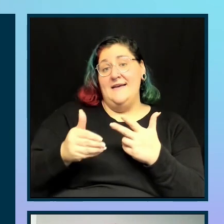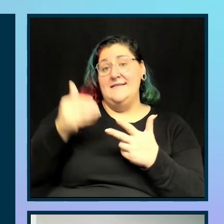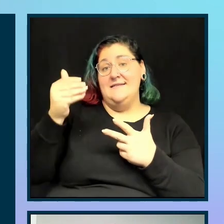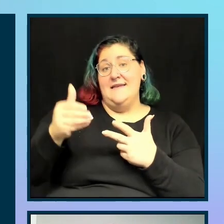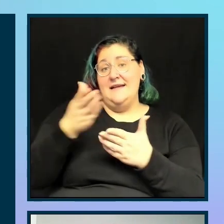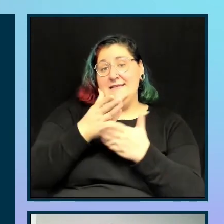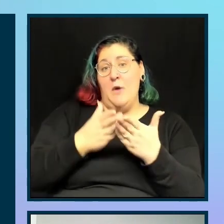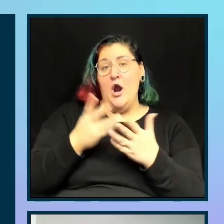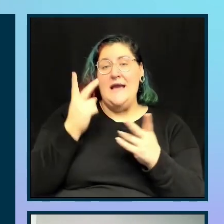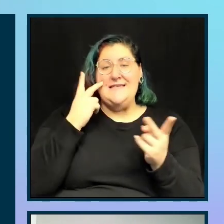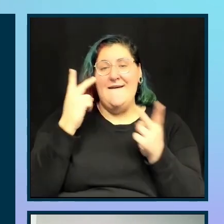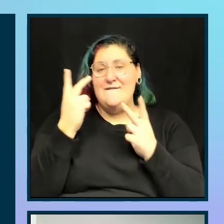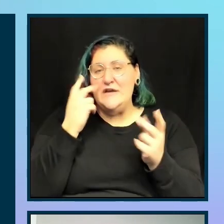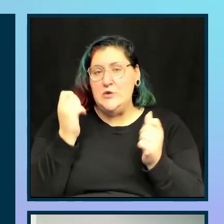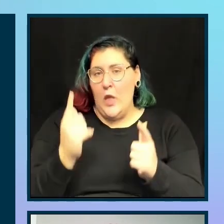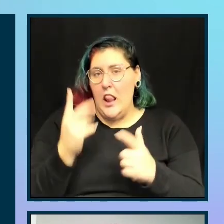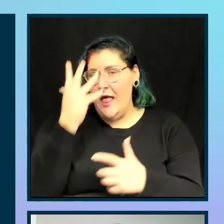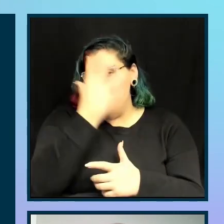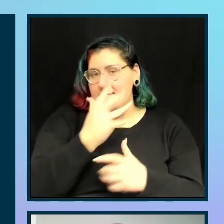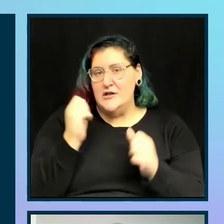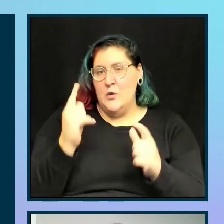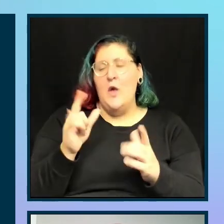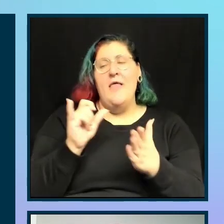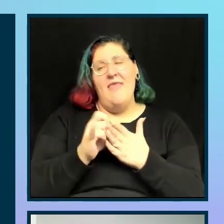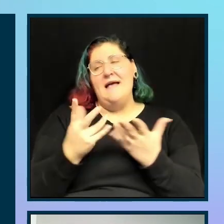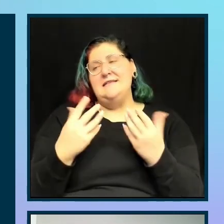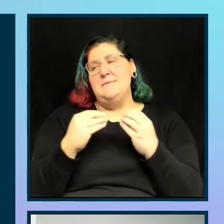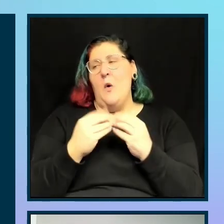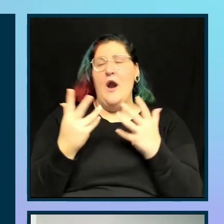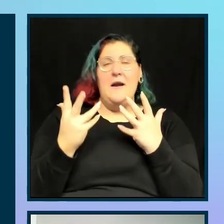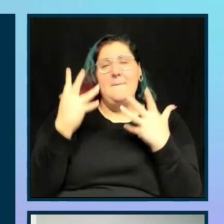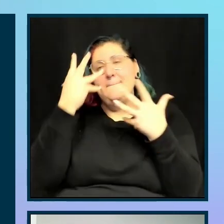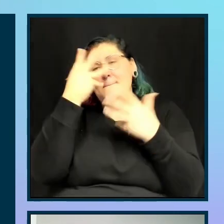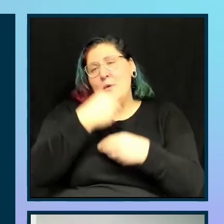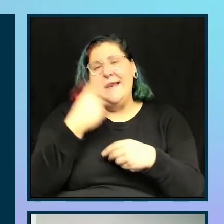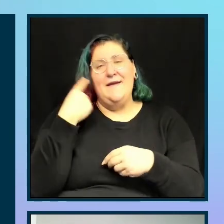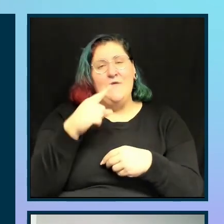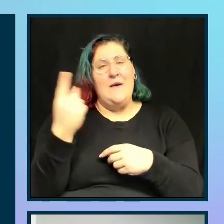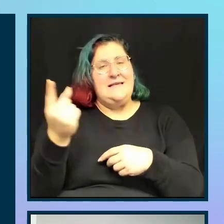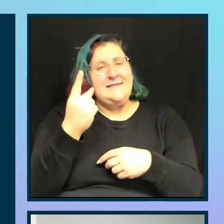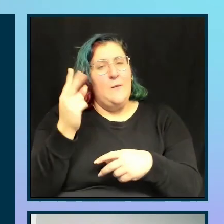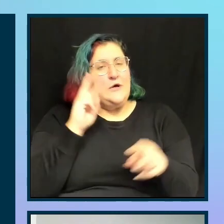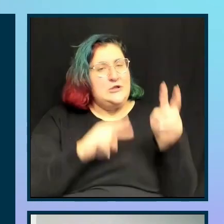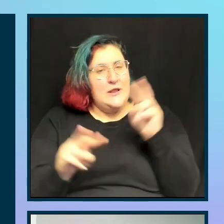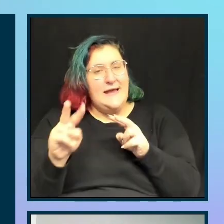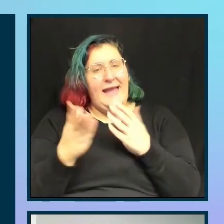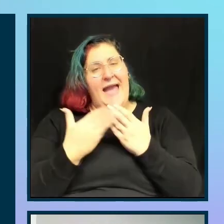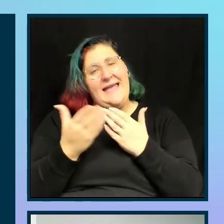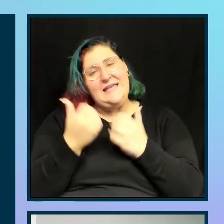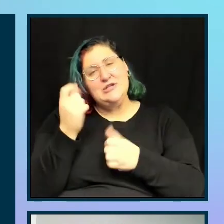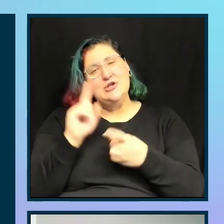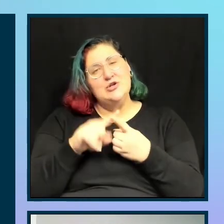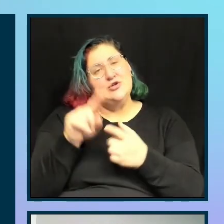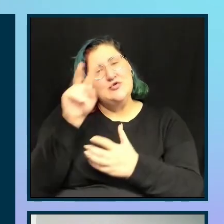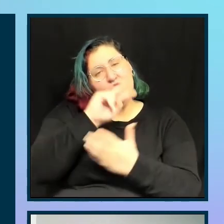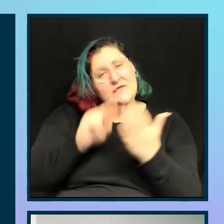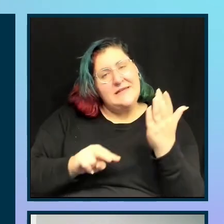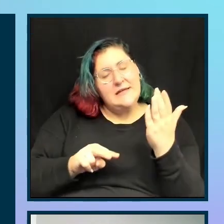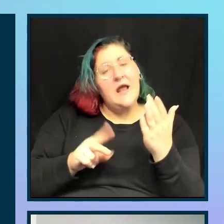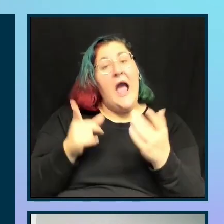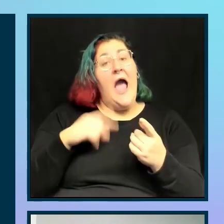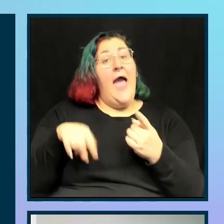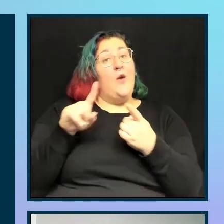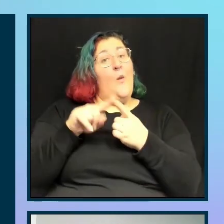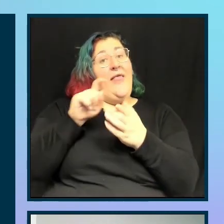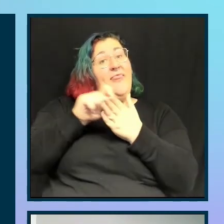document, which is much prettier for an author to be able to look at, much easier to read. And when the author has a chance to be able to do revisions